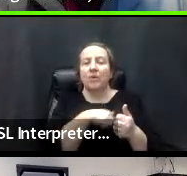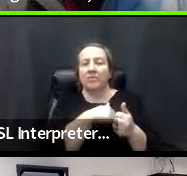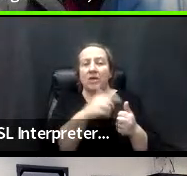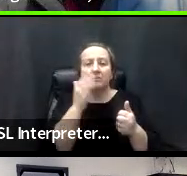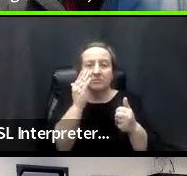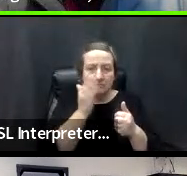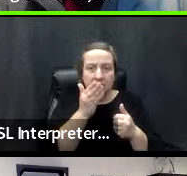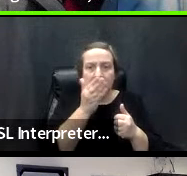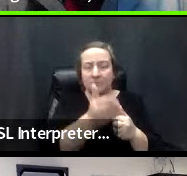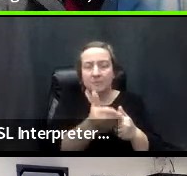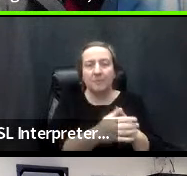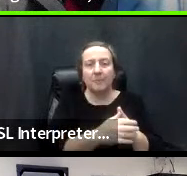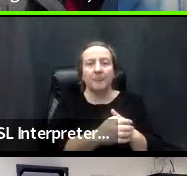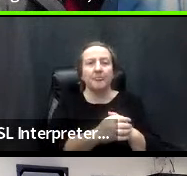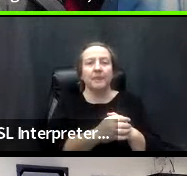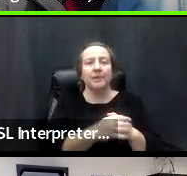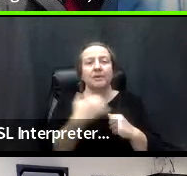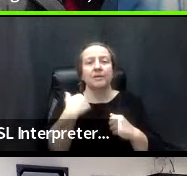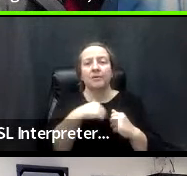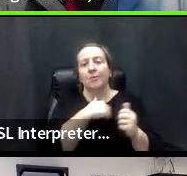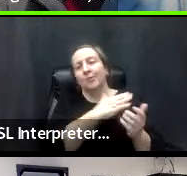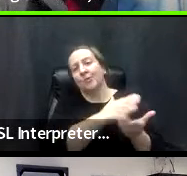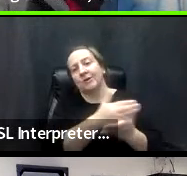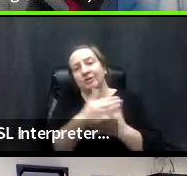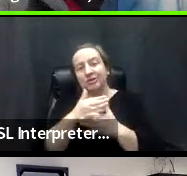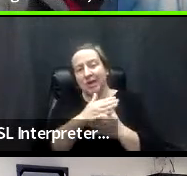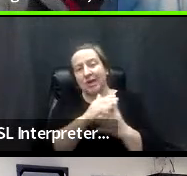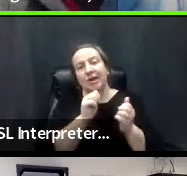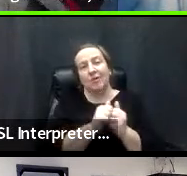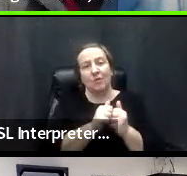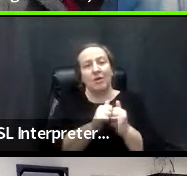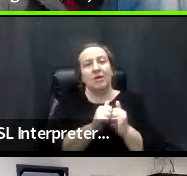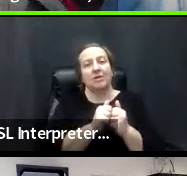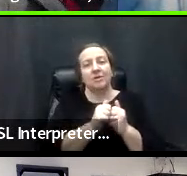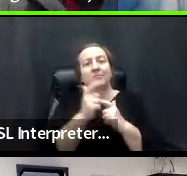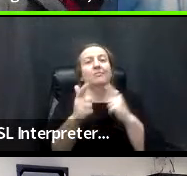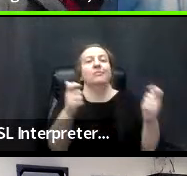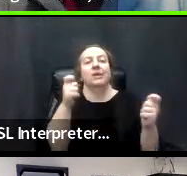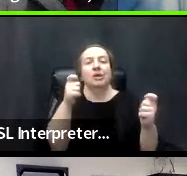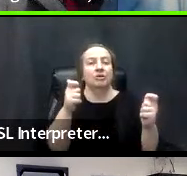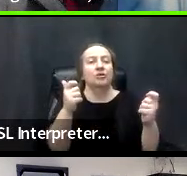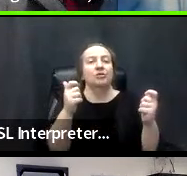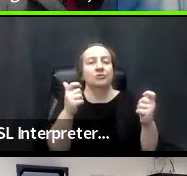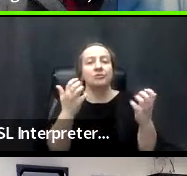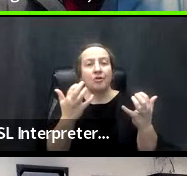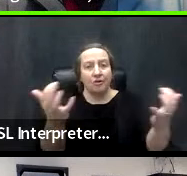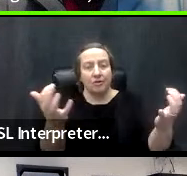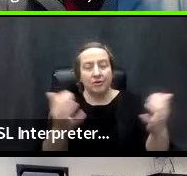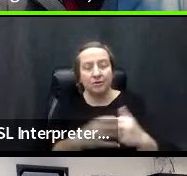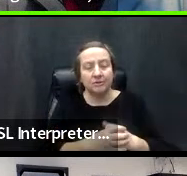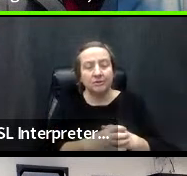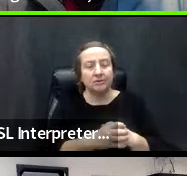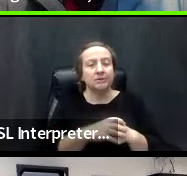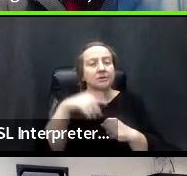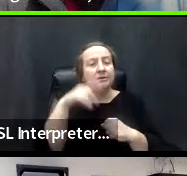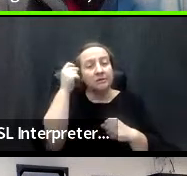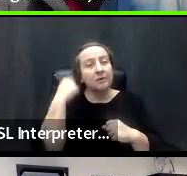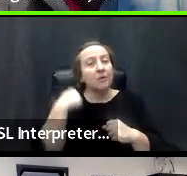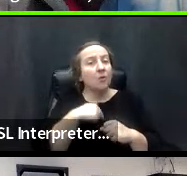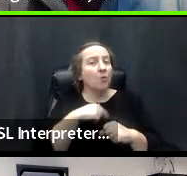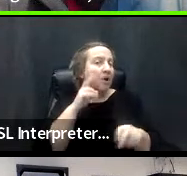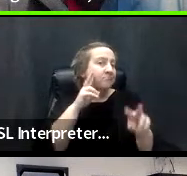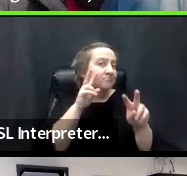forward as we share them with a wider audience. And once again, we look forward